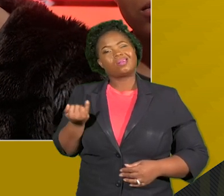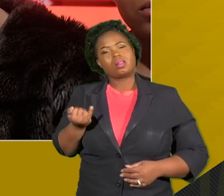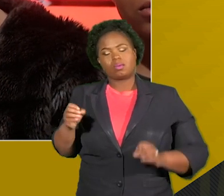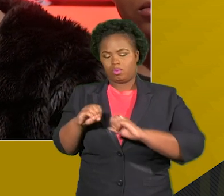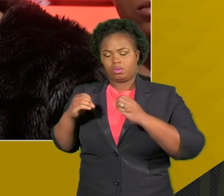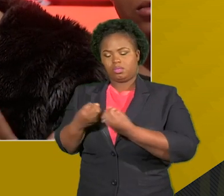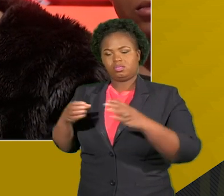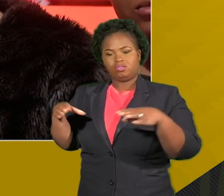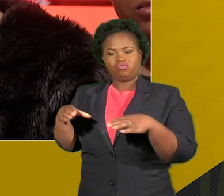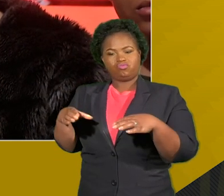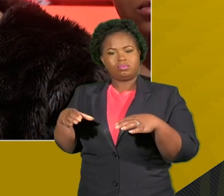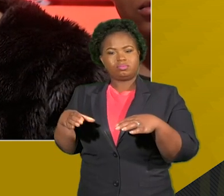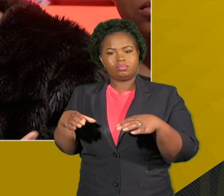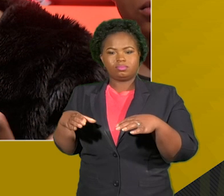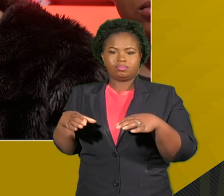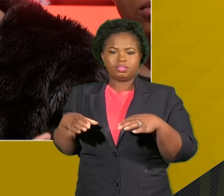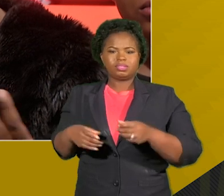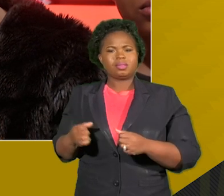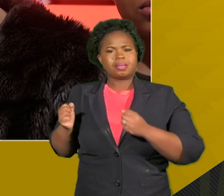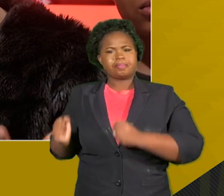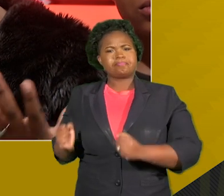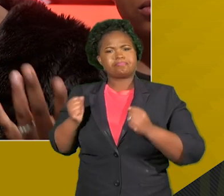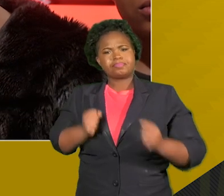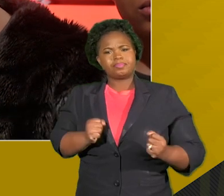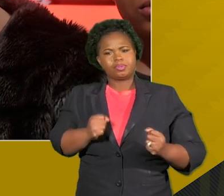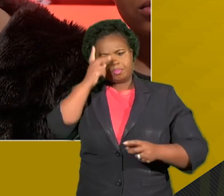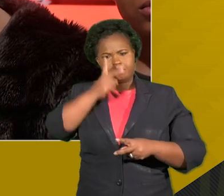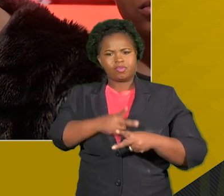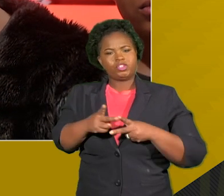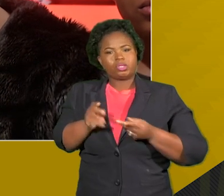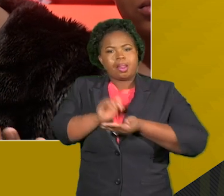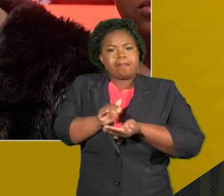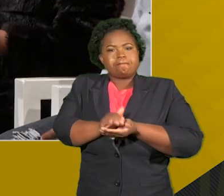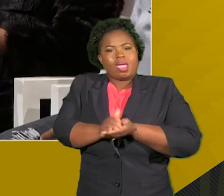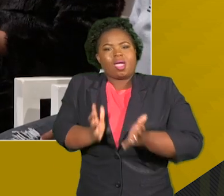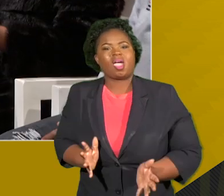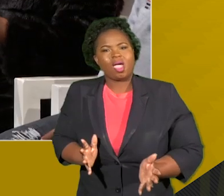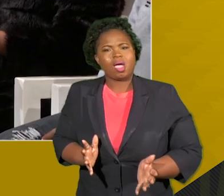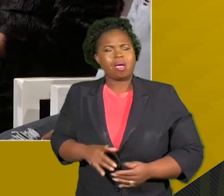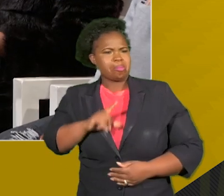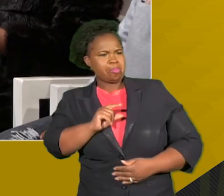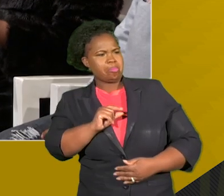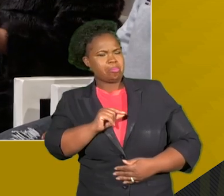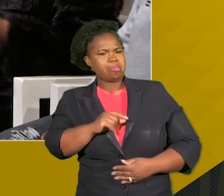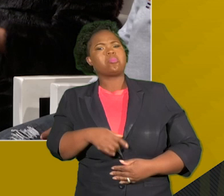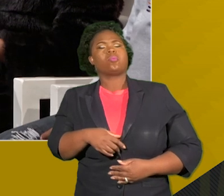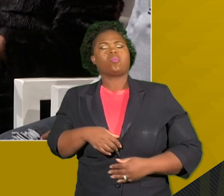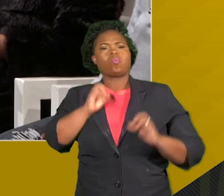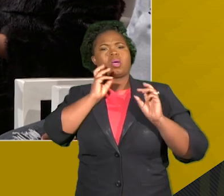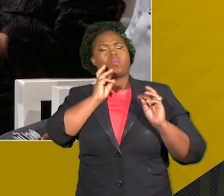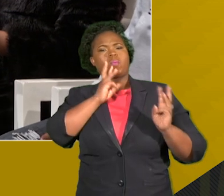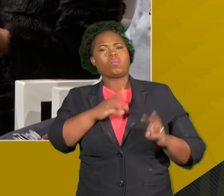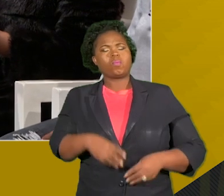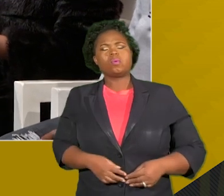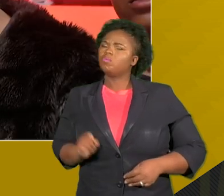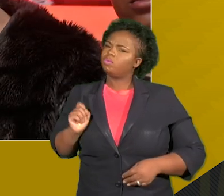gonang gore gantsi ke rata go ibitsa gore it's a permanent professional beggar. Oh, a permanent professional beggar. Beggar, a type of an